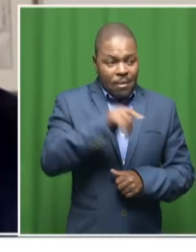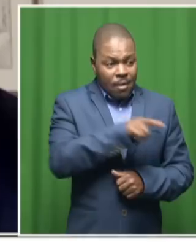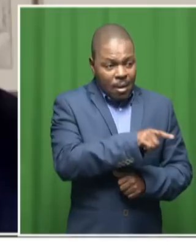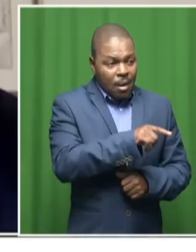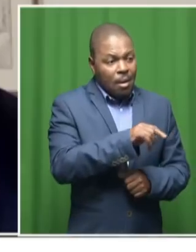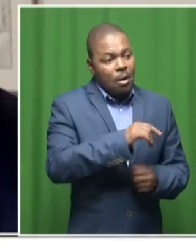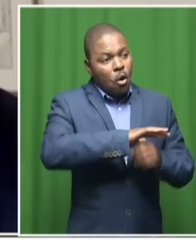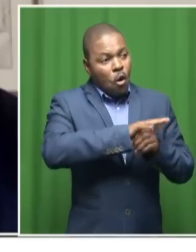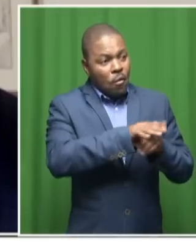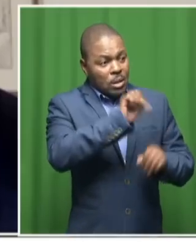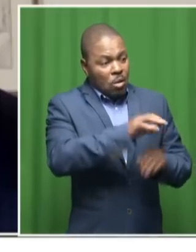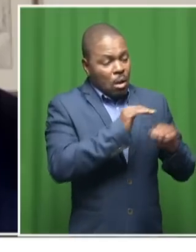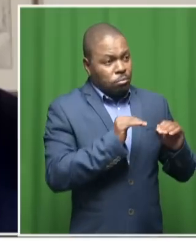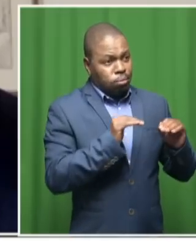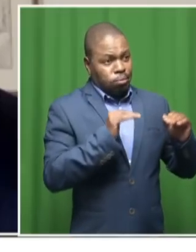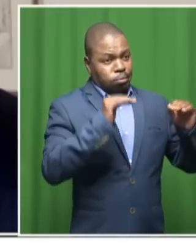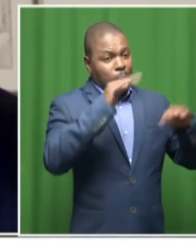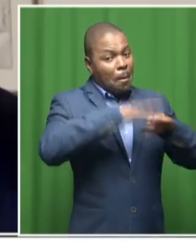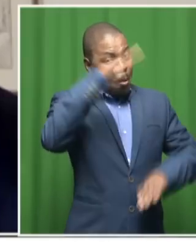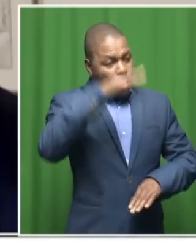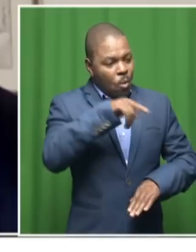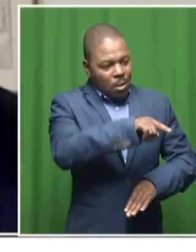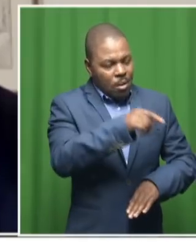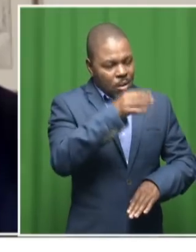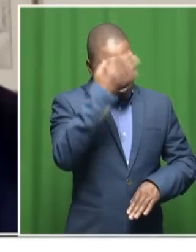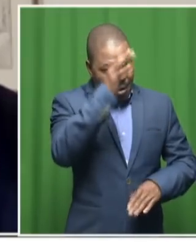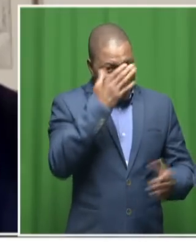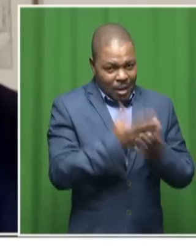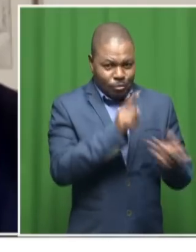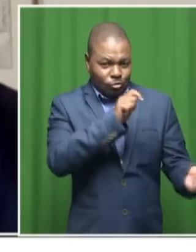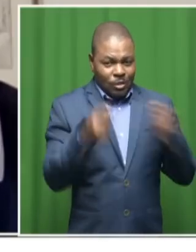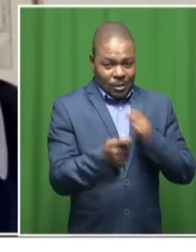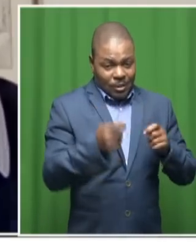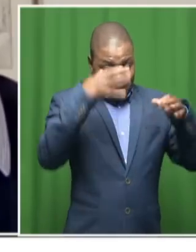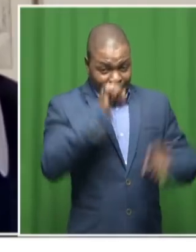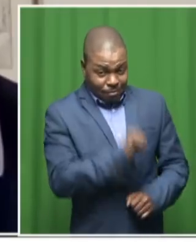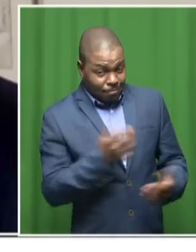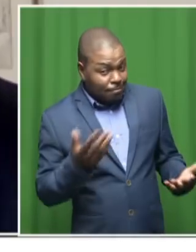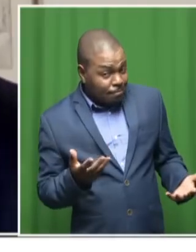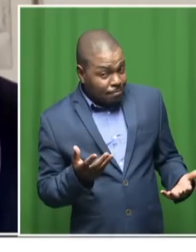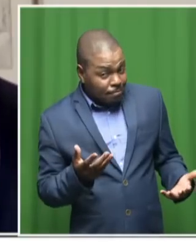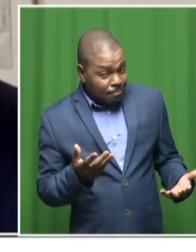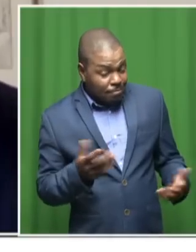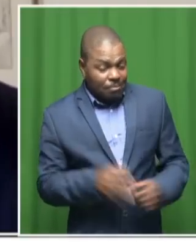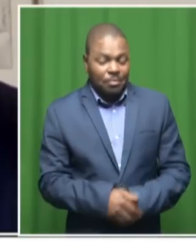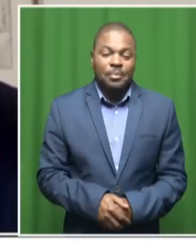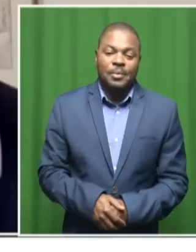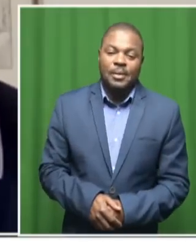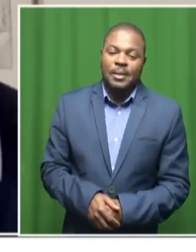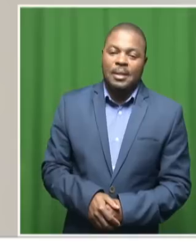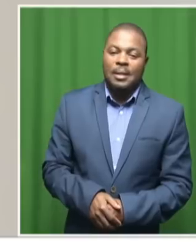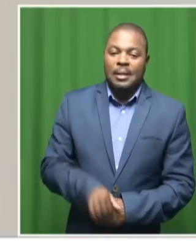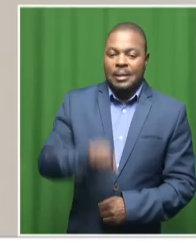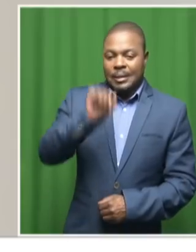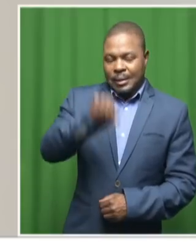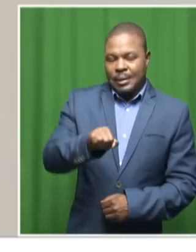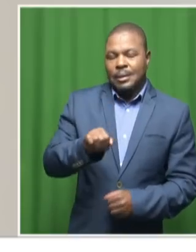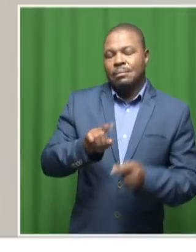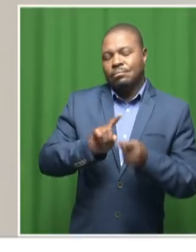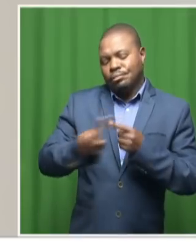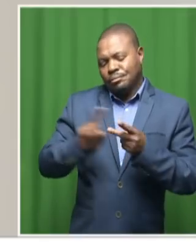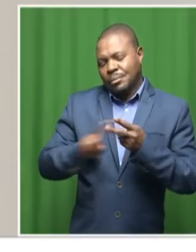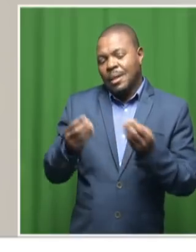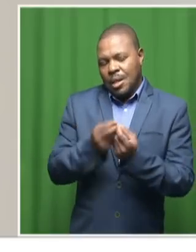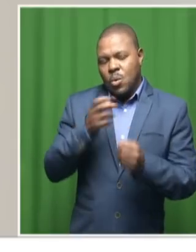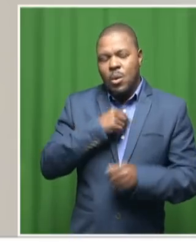COVID-19 figures here in South Africa for the government to change its stance? So there are a number of factors we